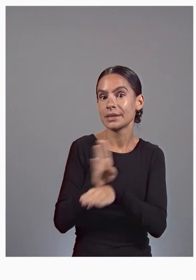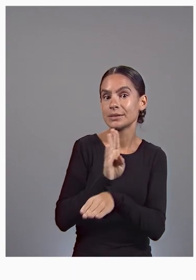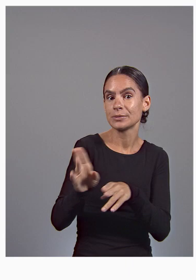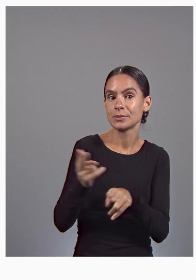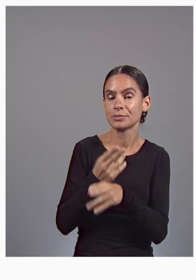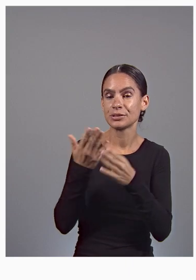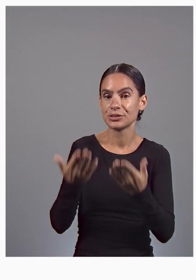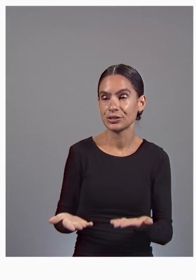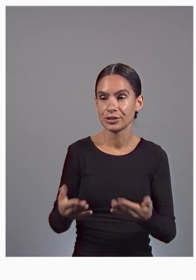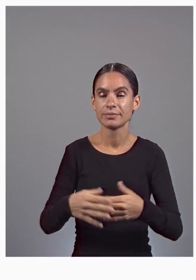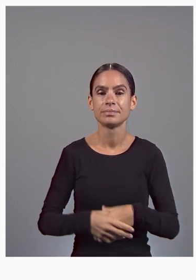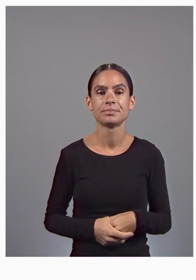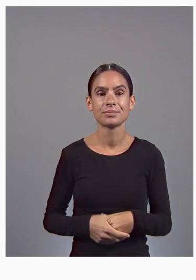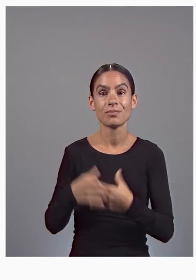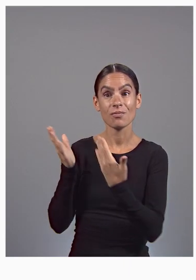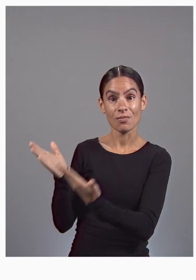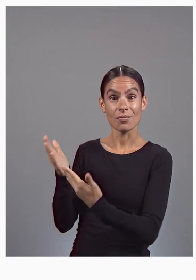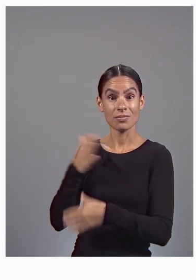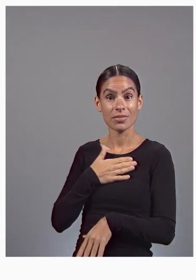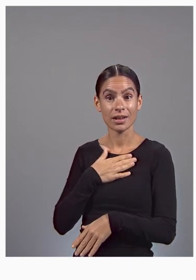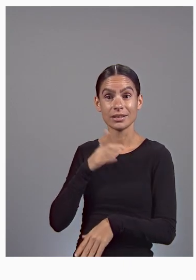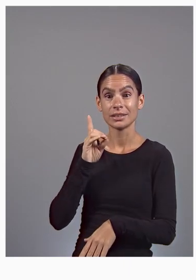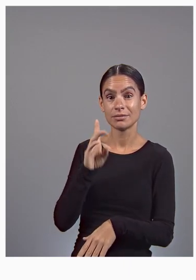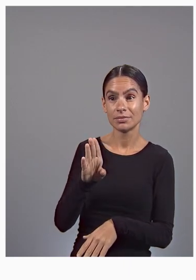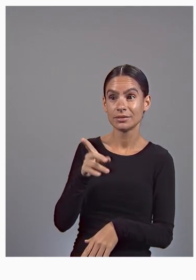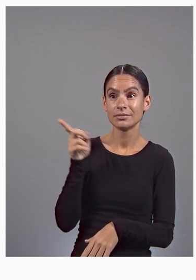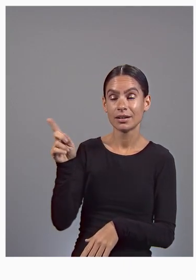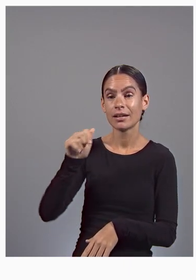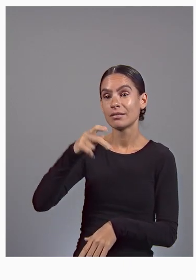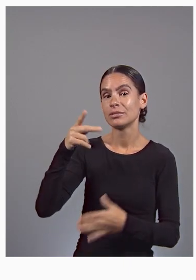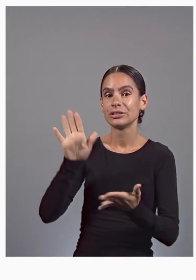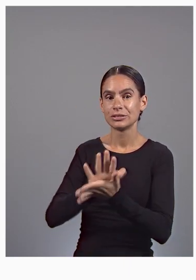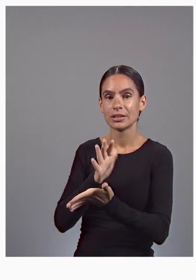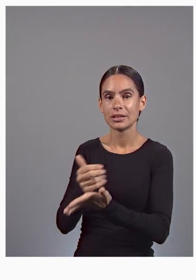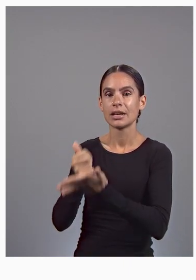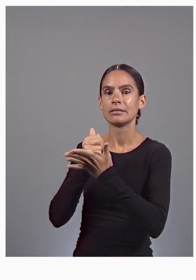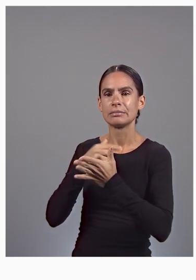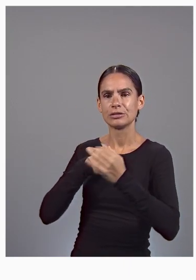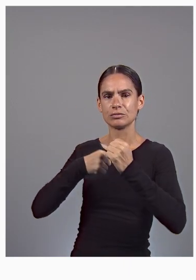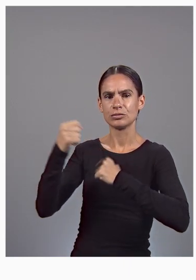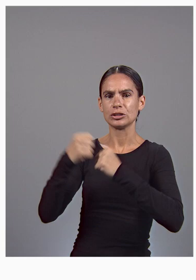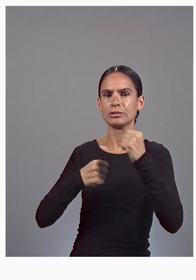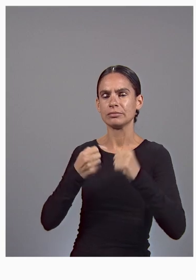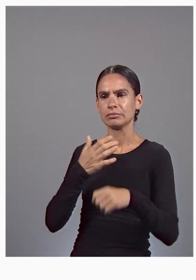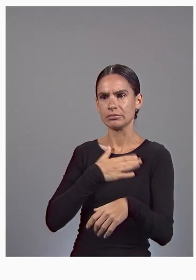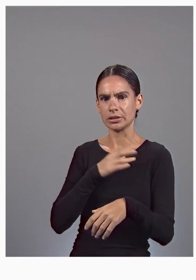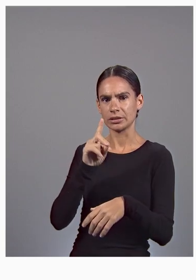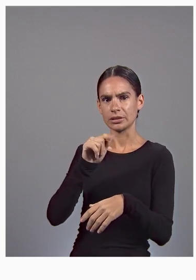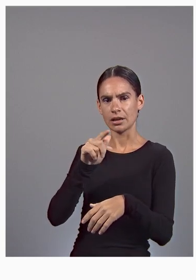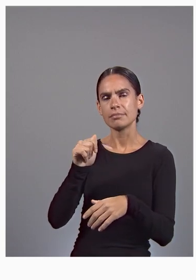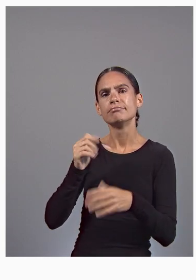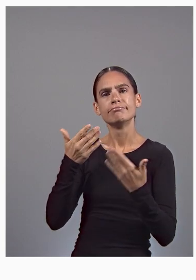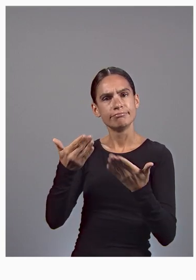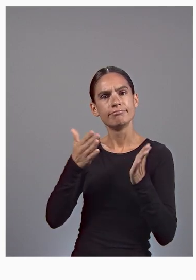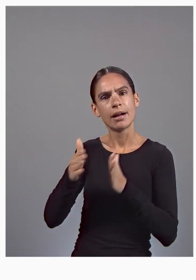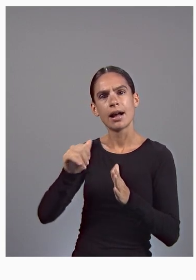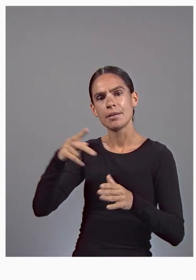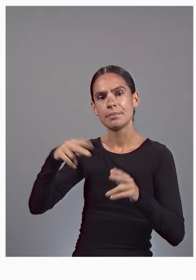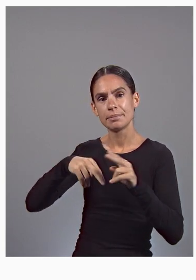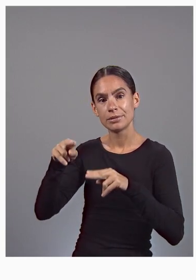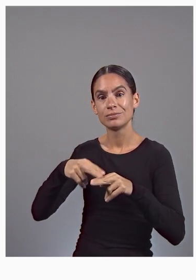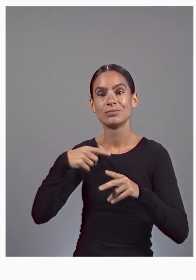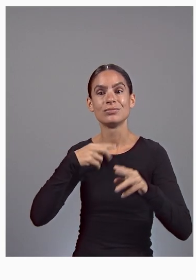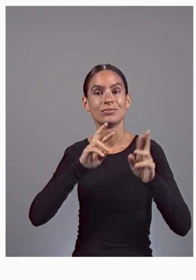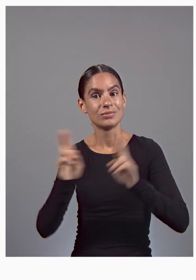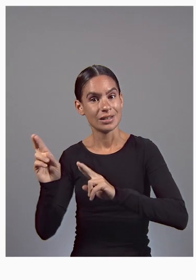Here's my database. AppSheet helps me structure my data and prep it for app building. When I'm ready, I can create a new application